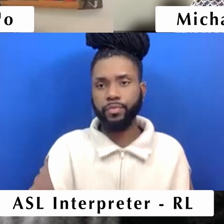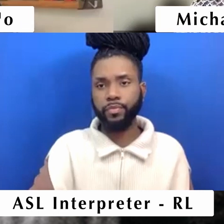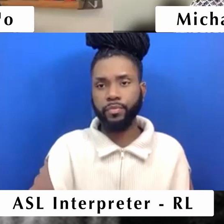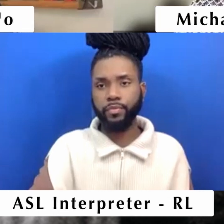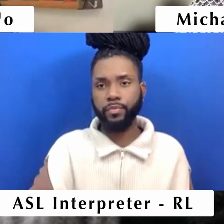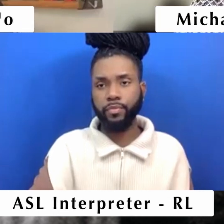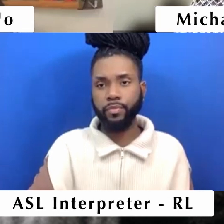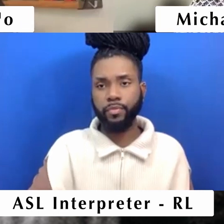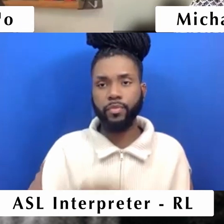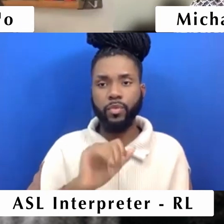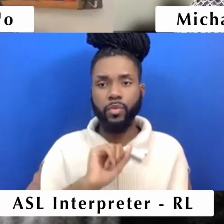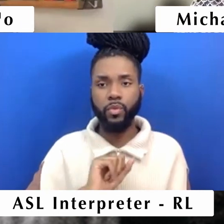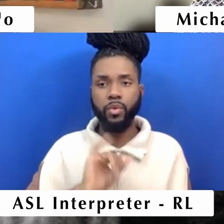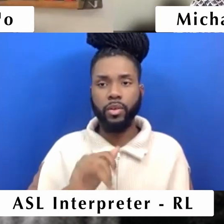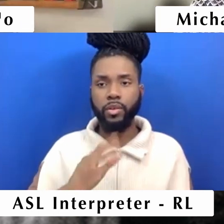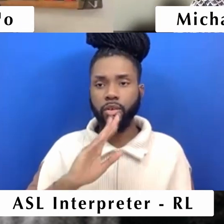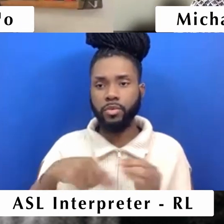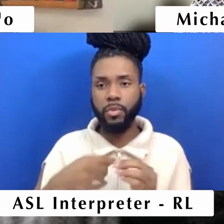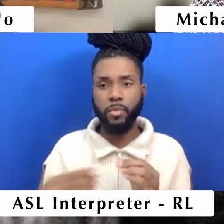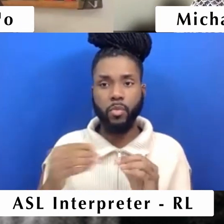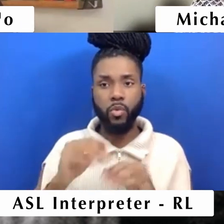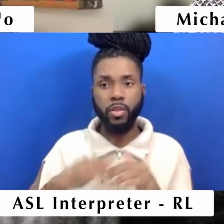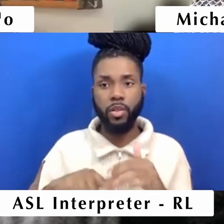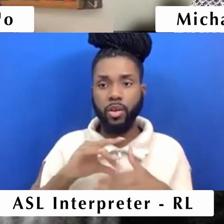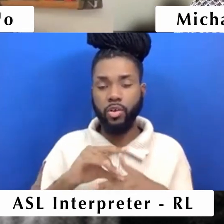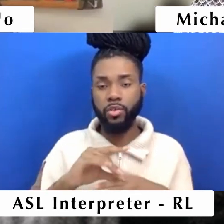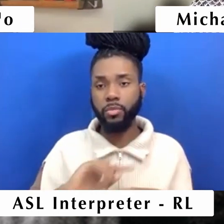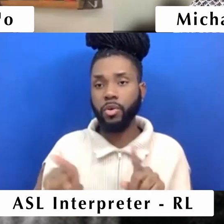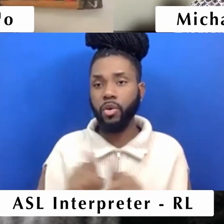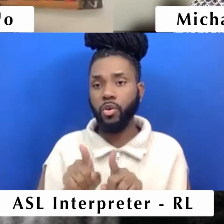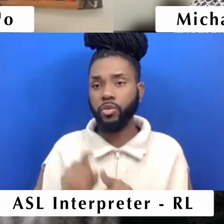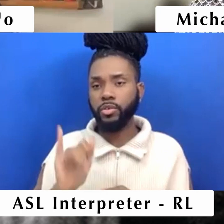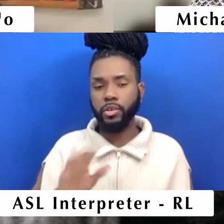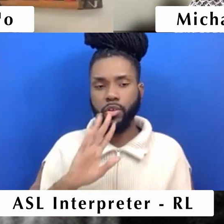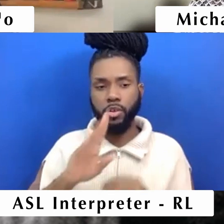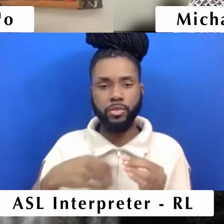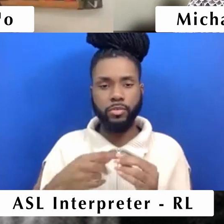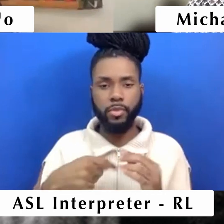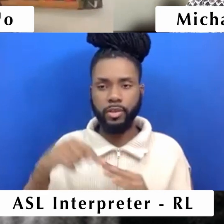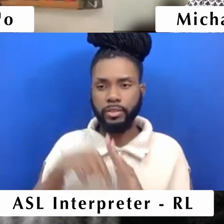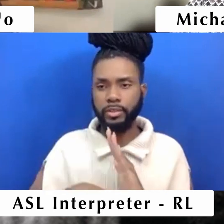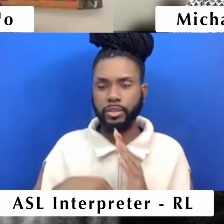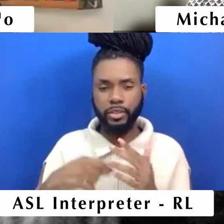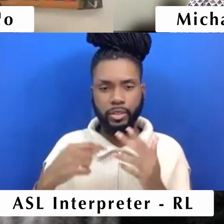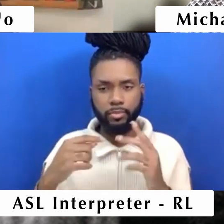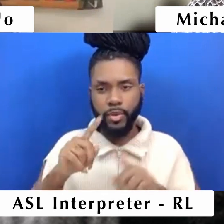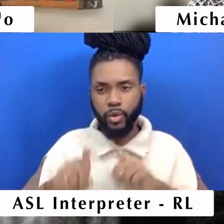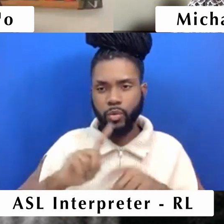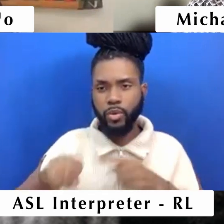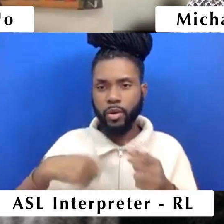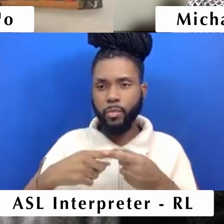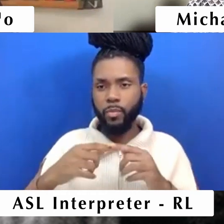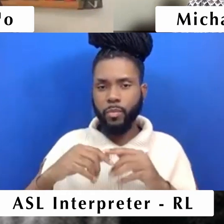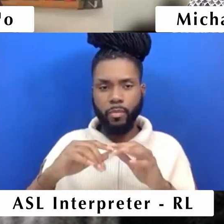than address of content, but also it entails a deep inquiry of the consequences of form